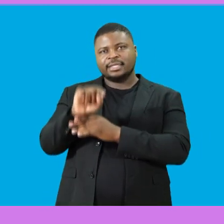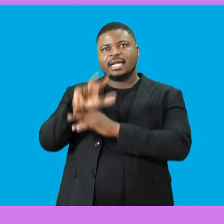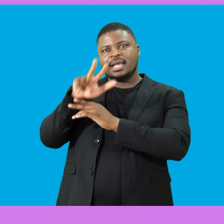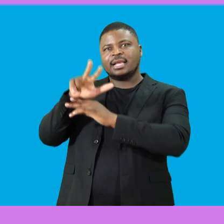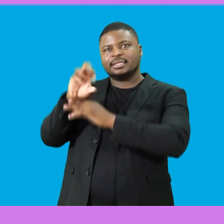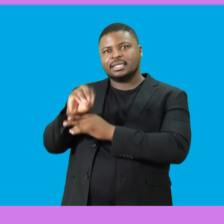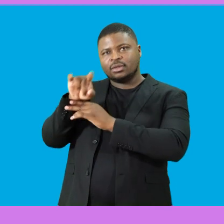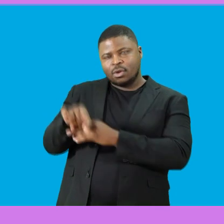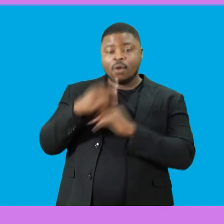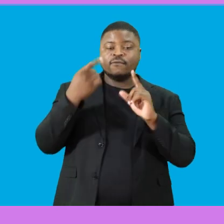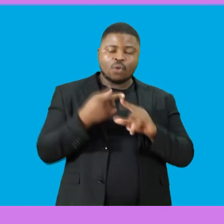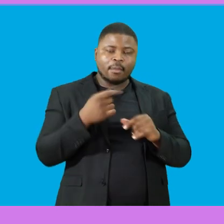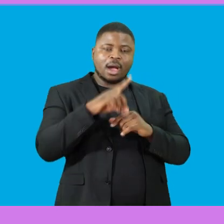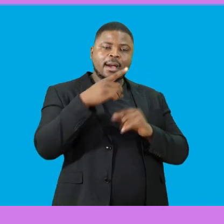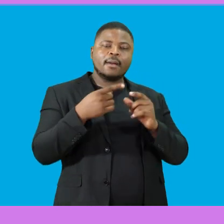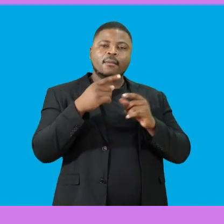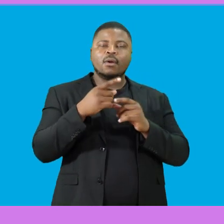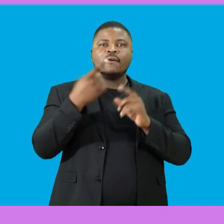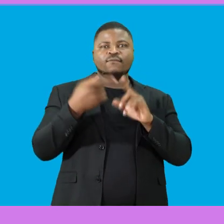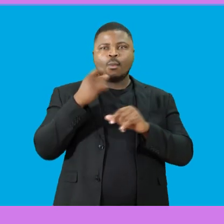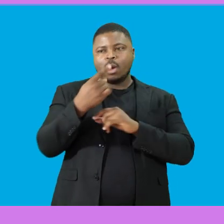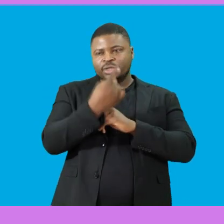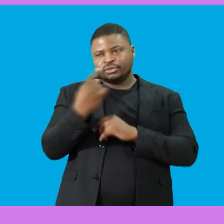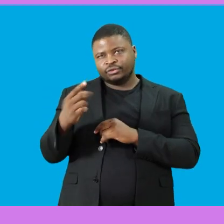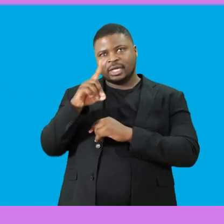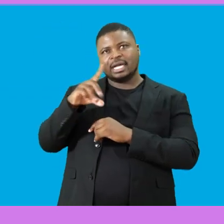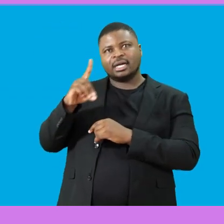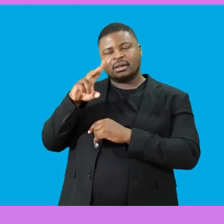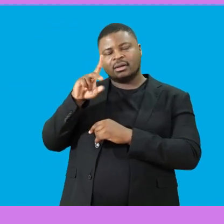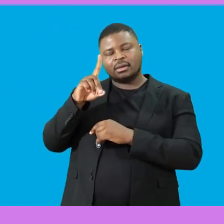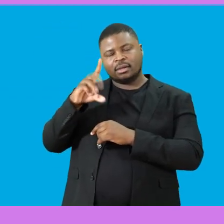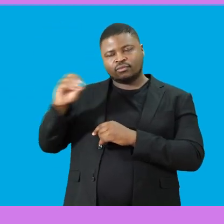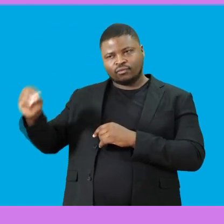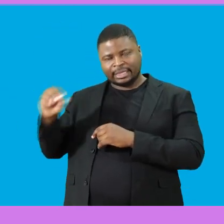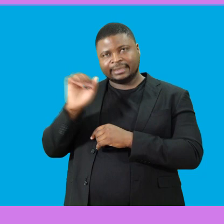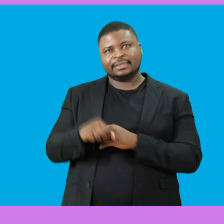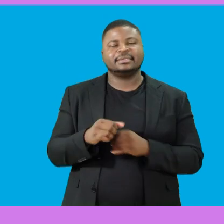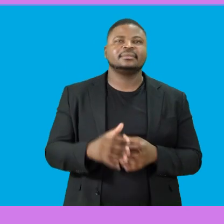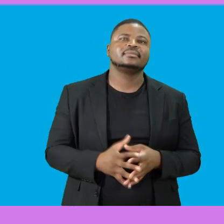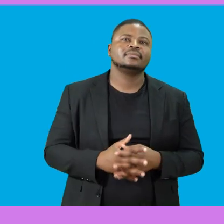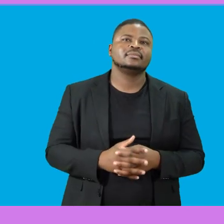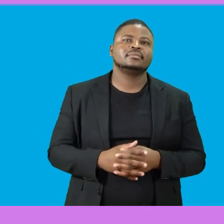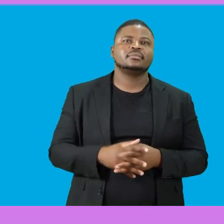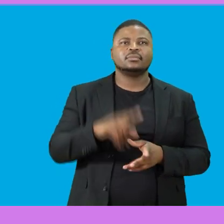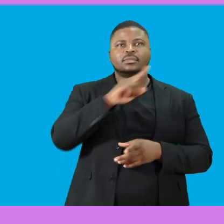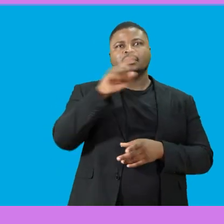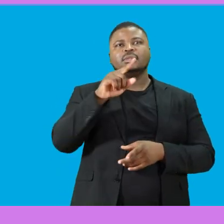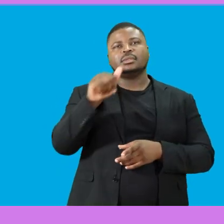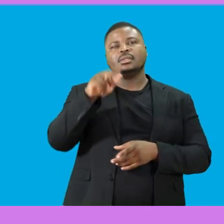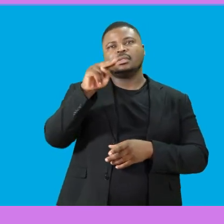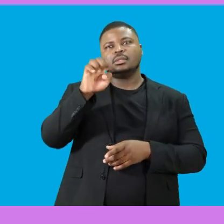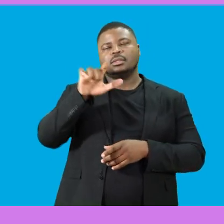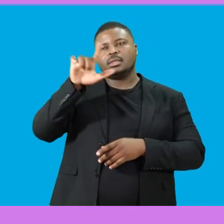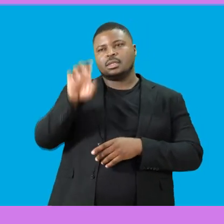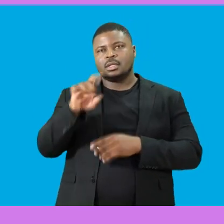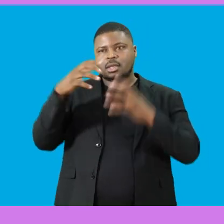depositing at a bank ATM where there's 80 cents per 100 Rand. Zanele opened a bank